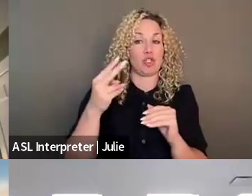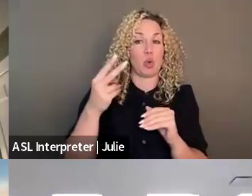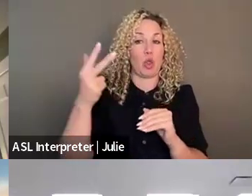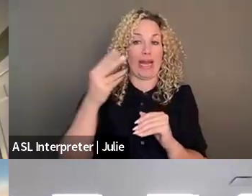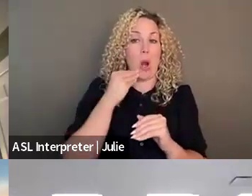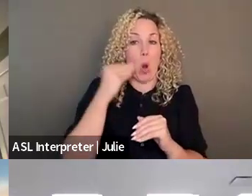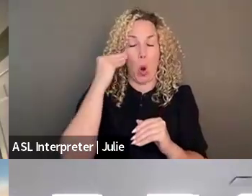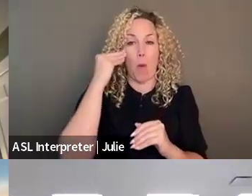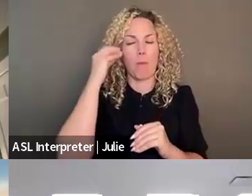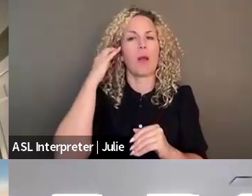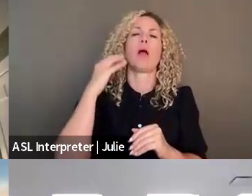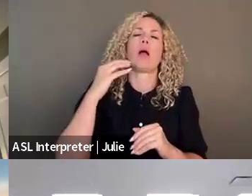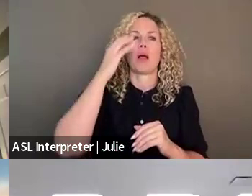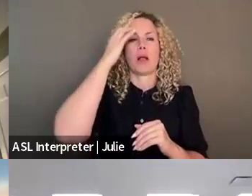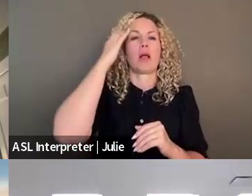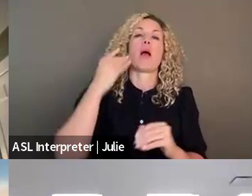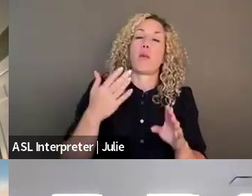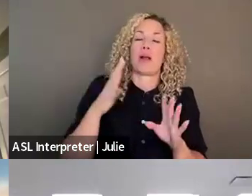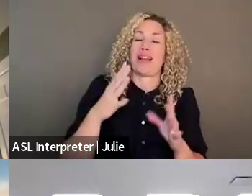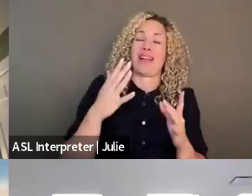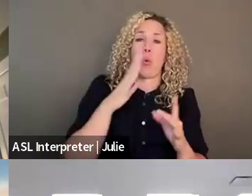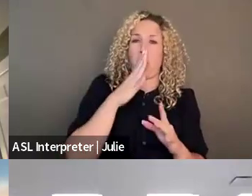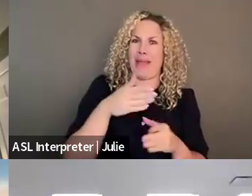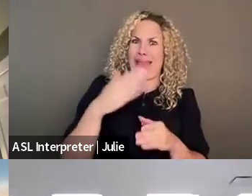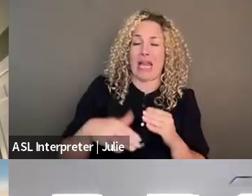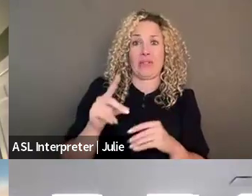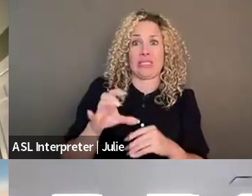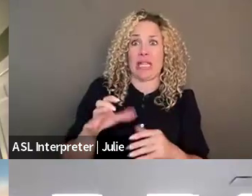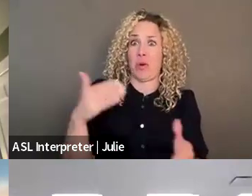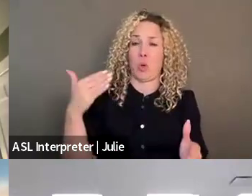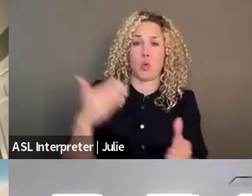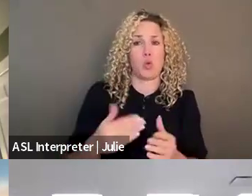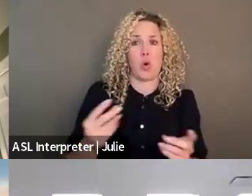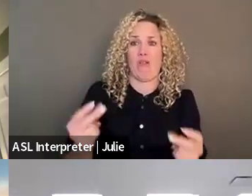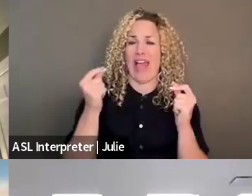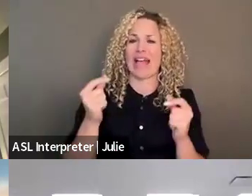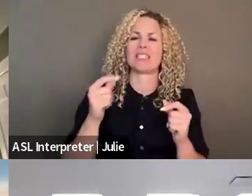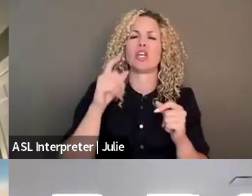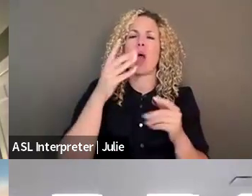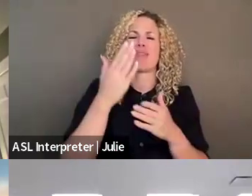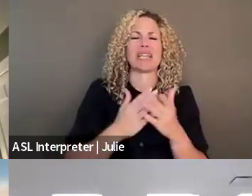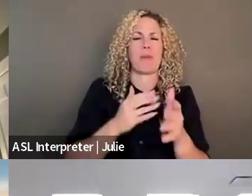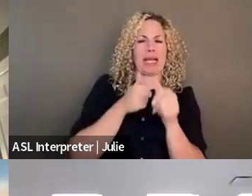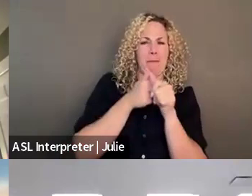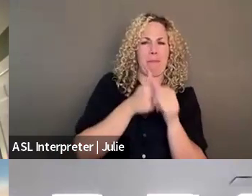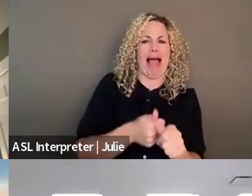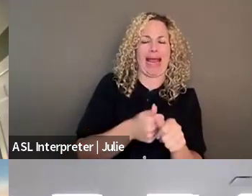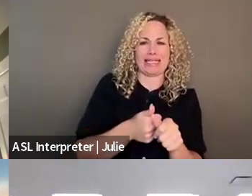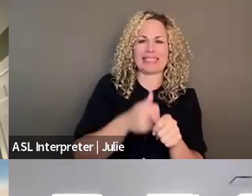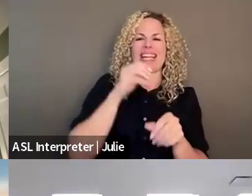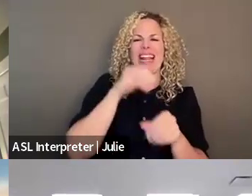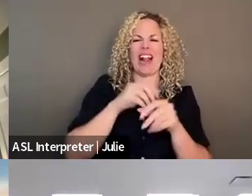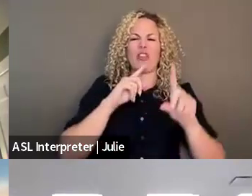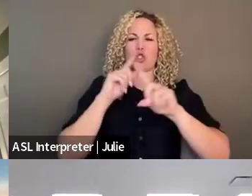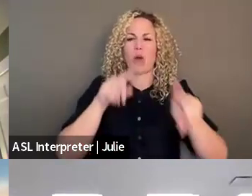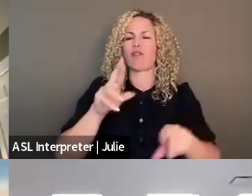home. We're coming down to, before you know it, it'll be the end of December, and there's some compliance that is required within the directives for